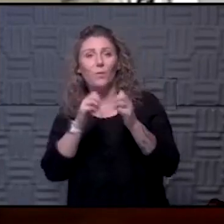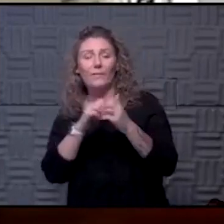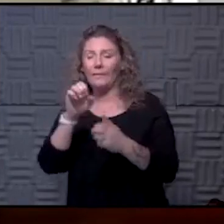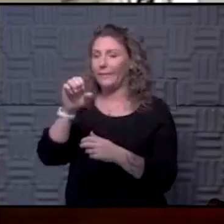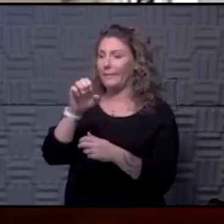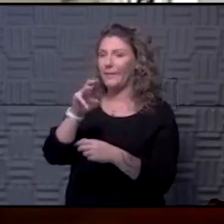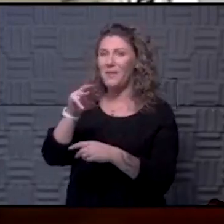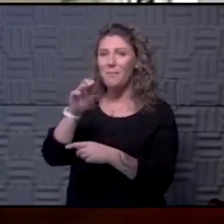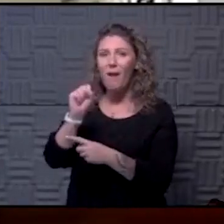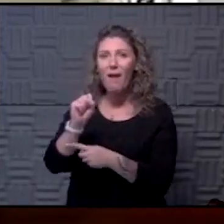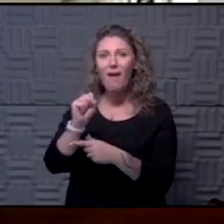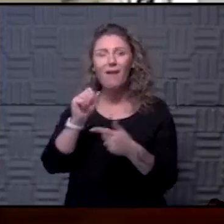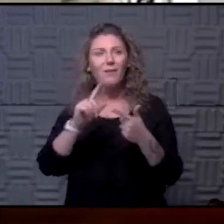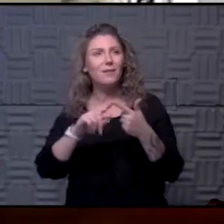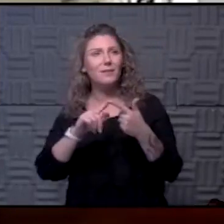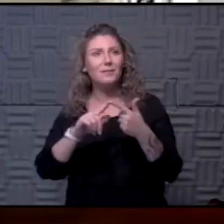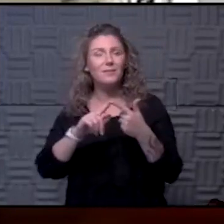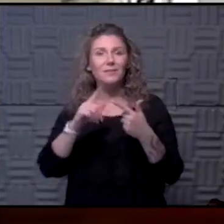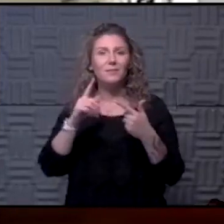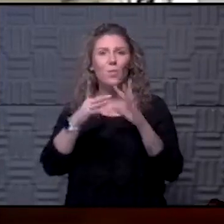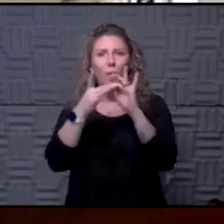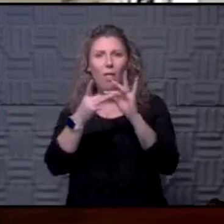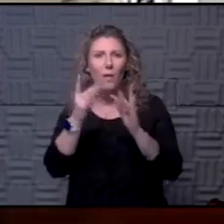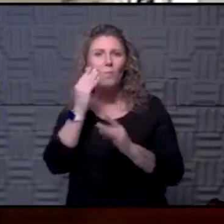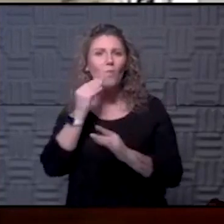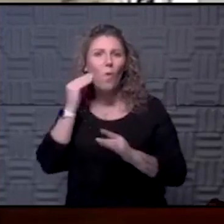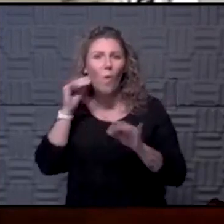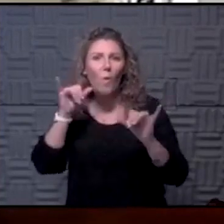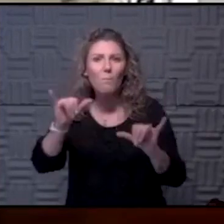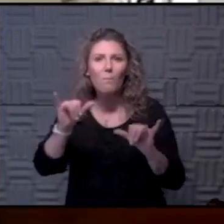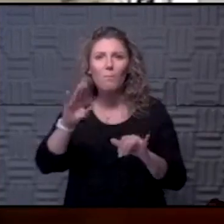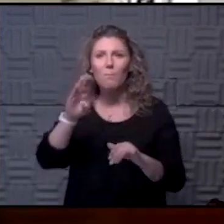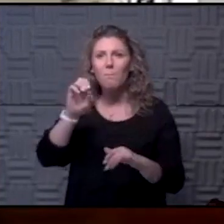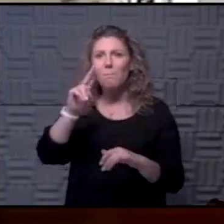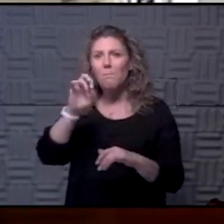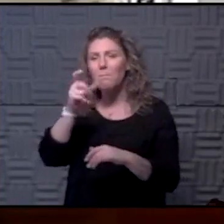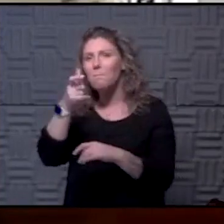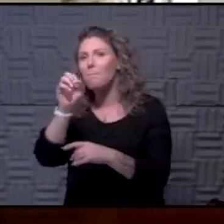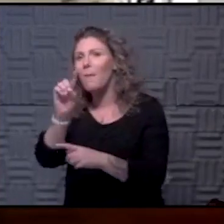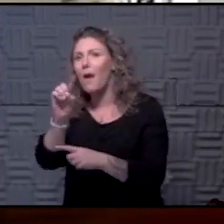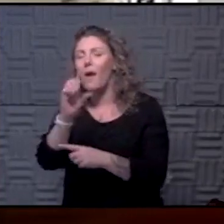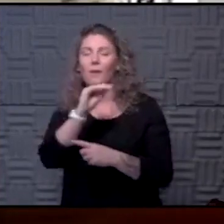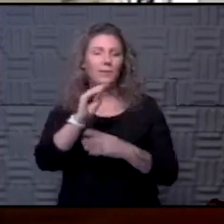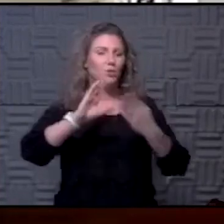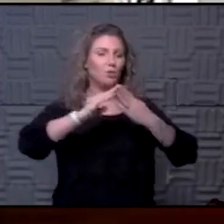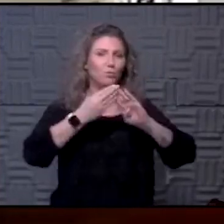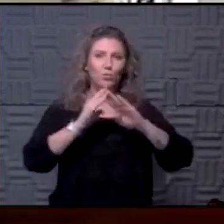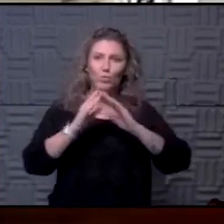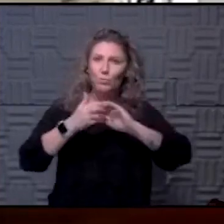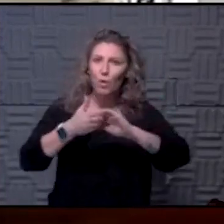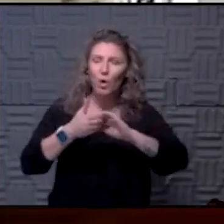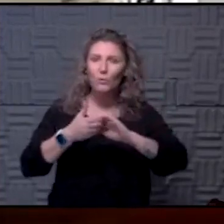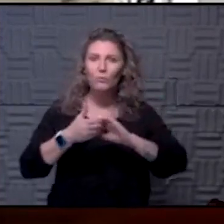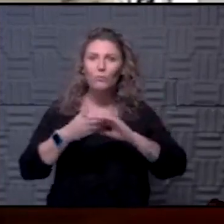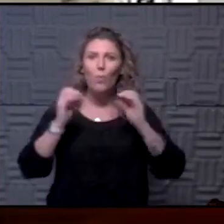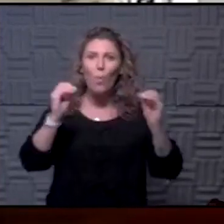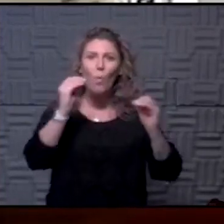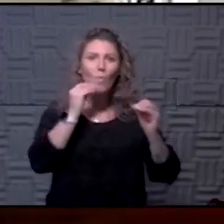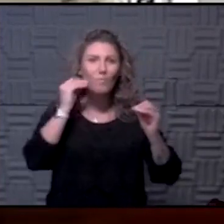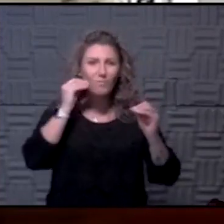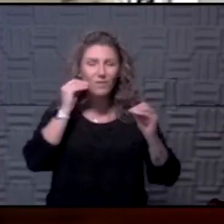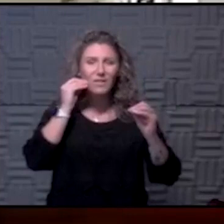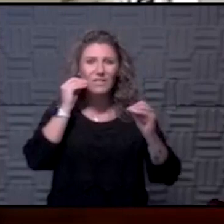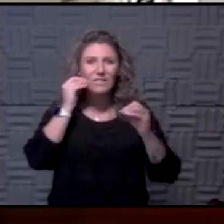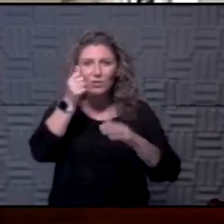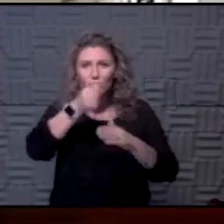EMS agencies for homebound, working with community partners for homeless shelters